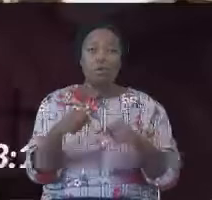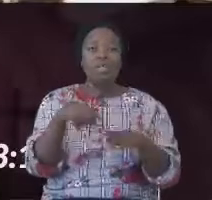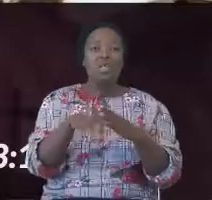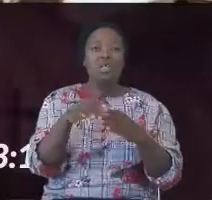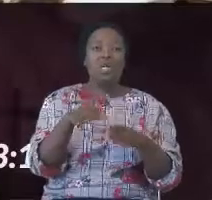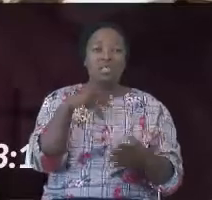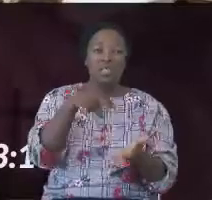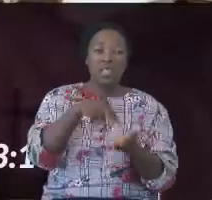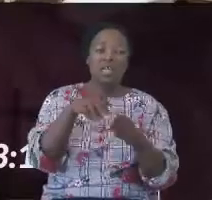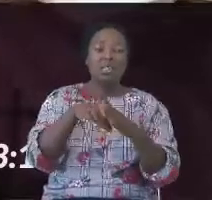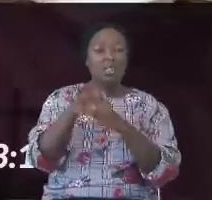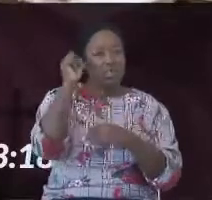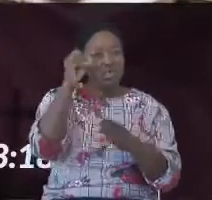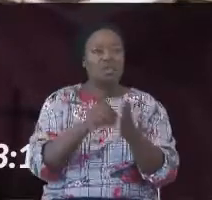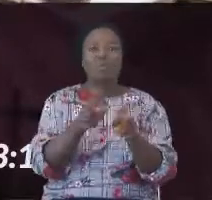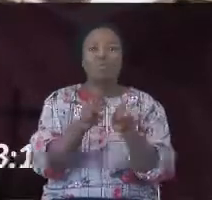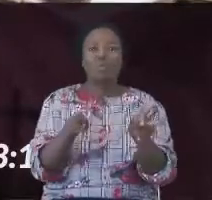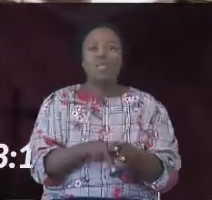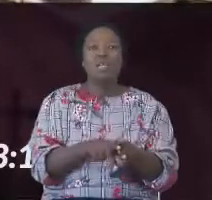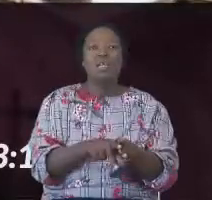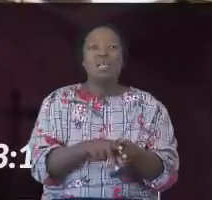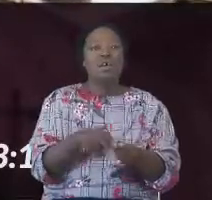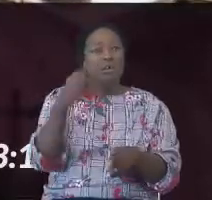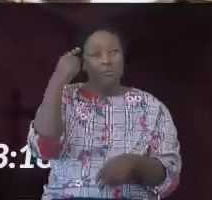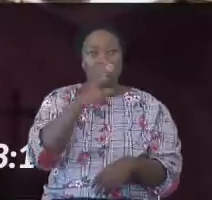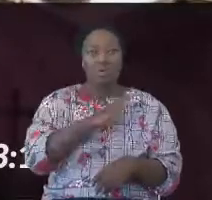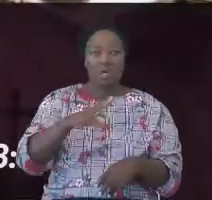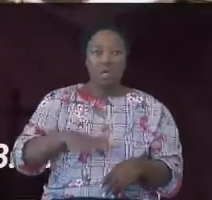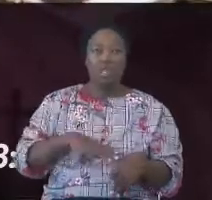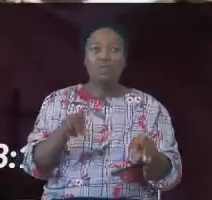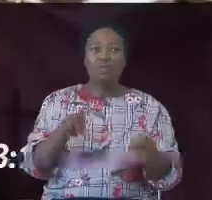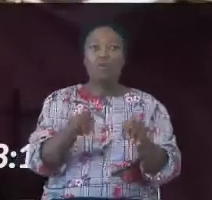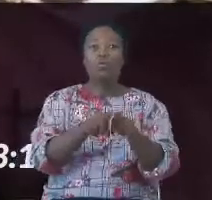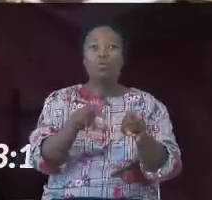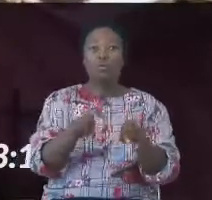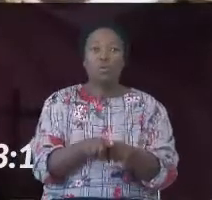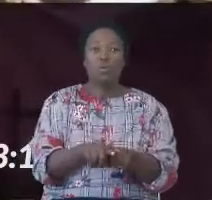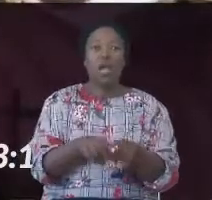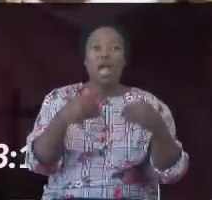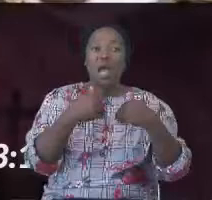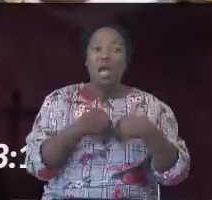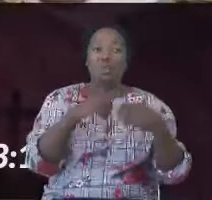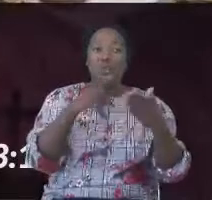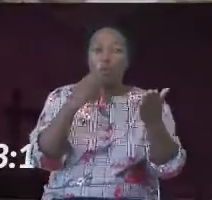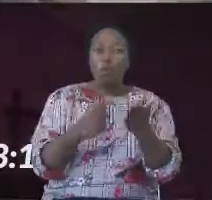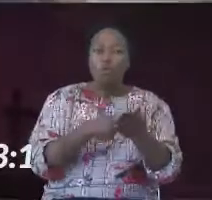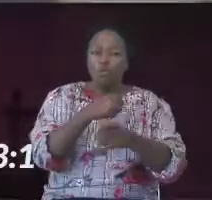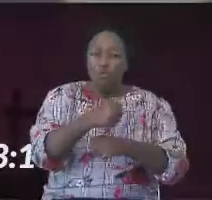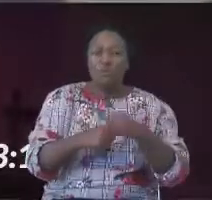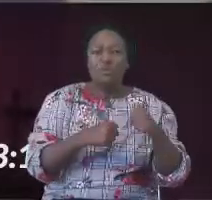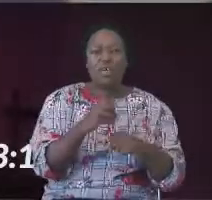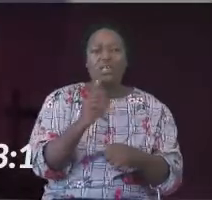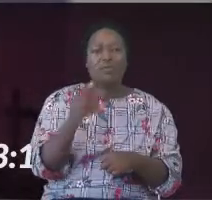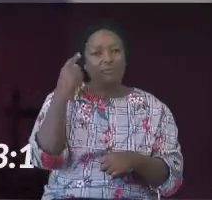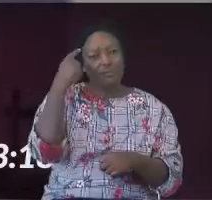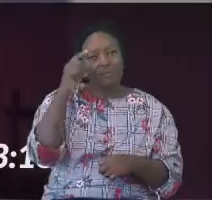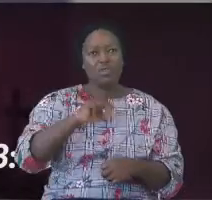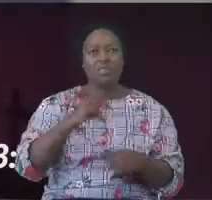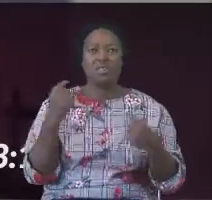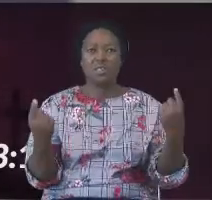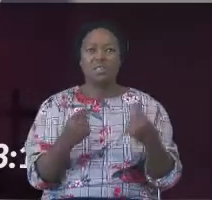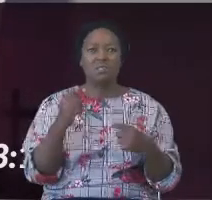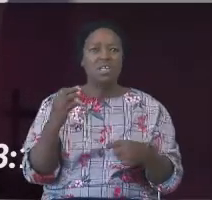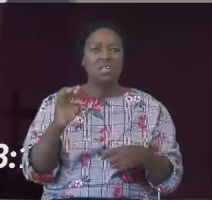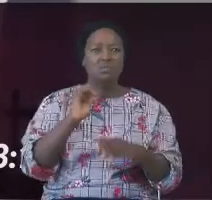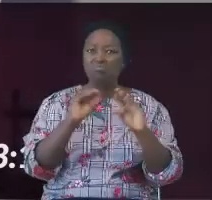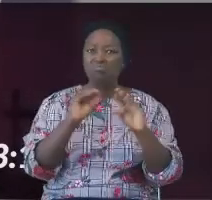your place that you might come and stand in his place peter chapter 3 verse 18 for christ also